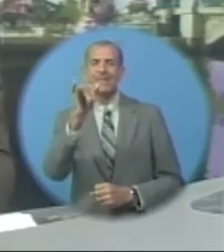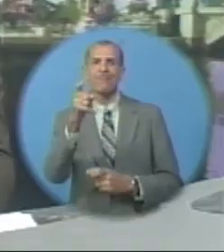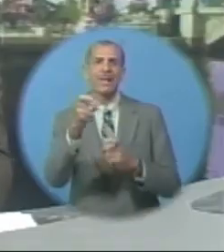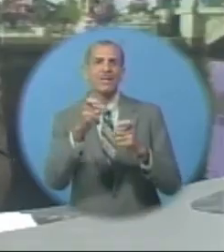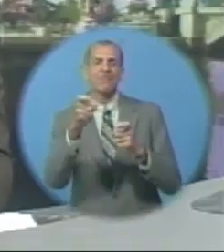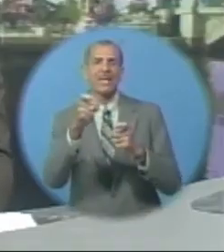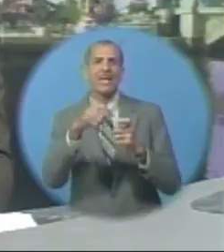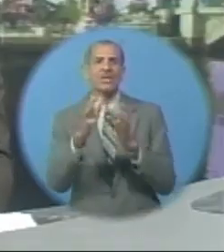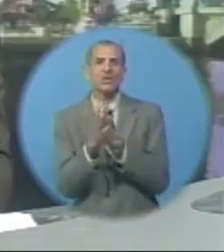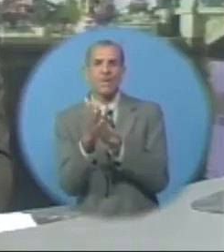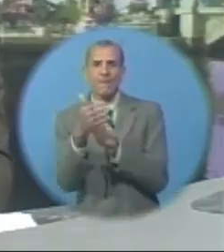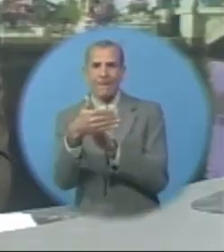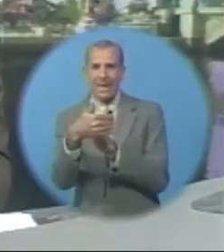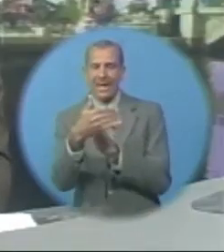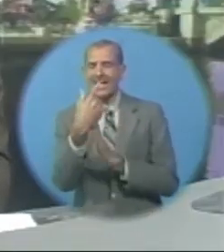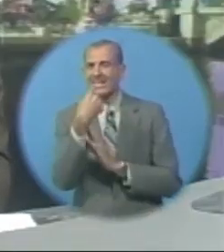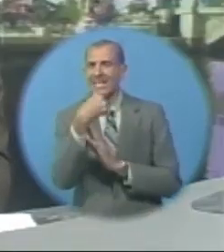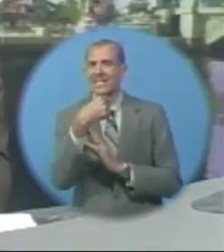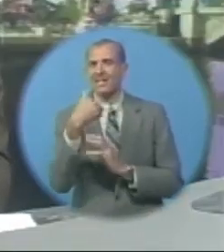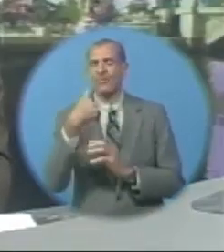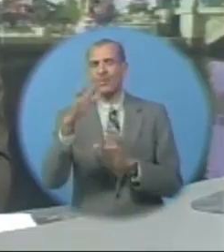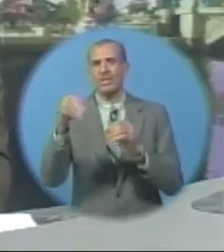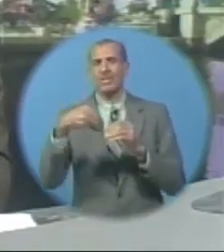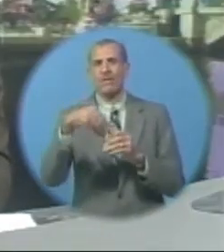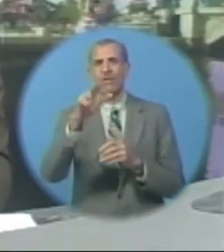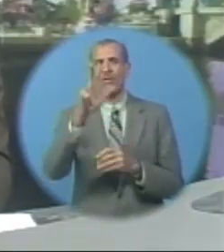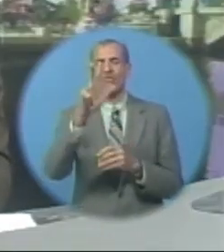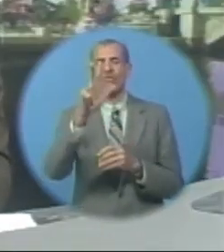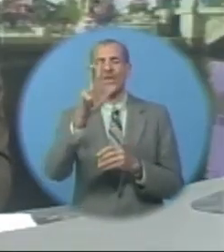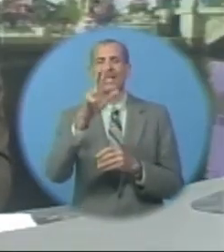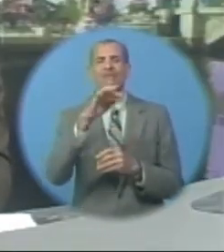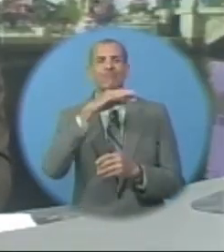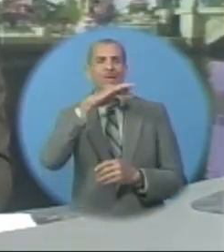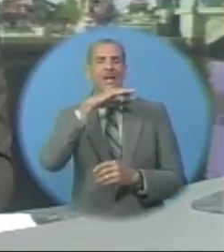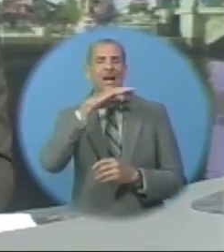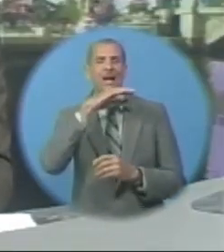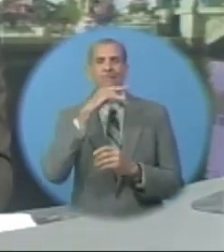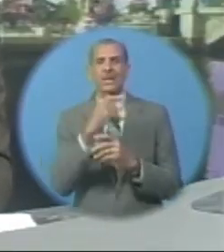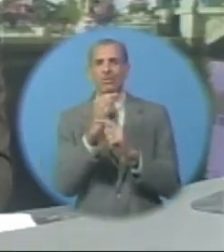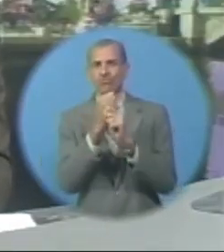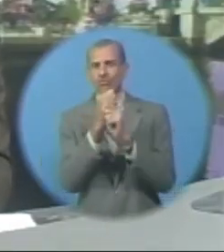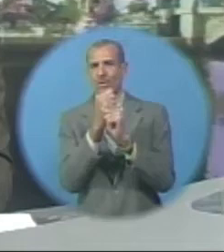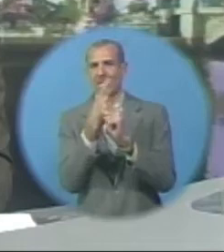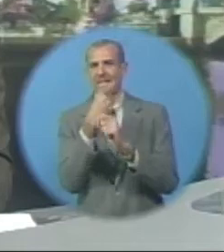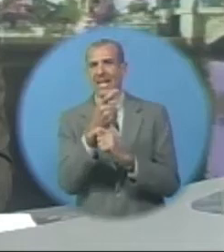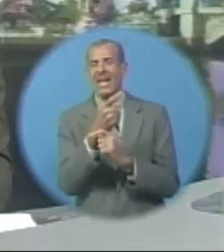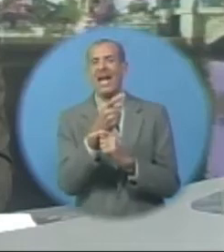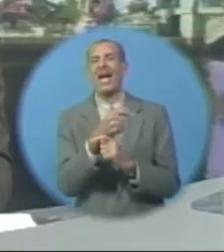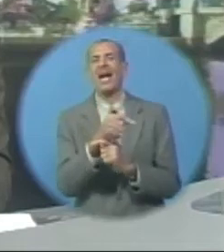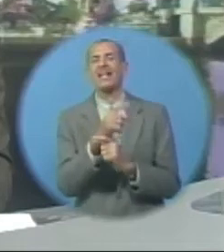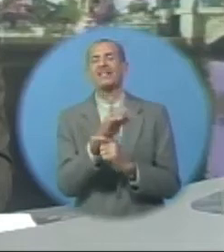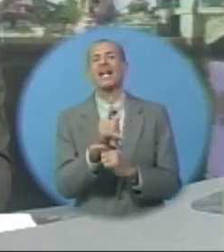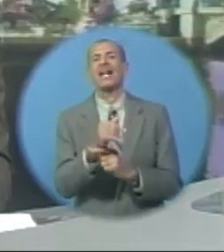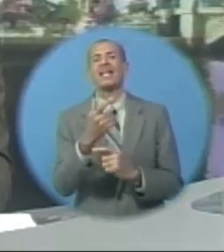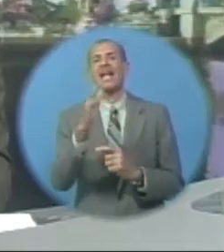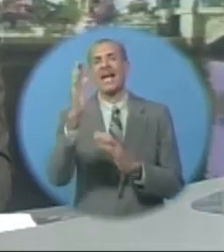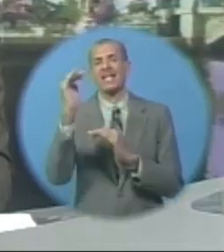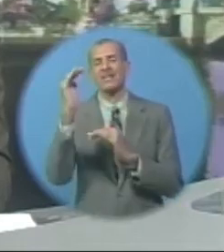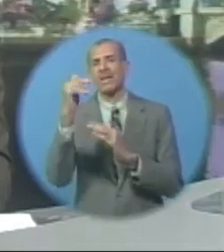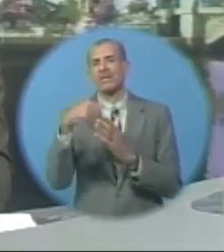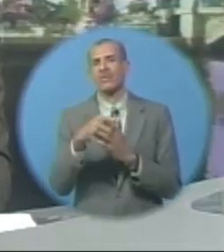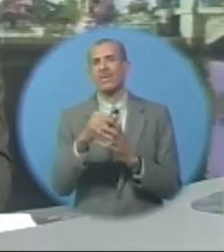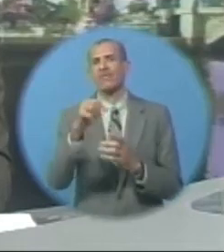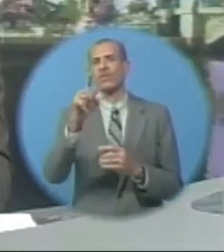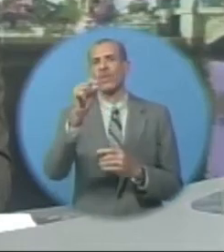has received 3 new garbage trucks valued at over $60 million. The Waste Management Agency is expected to get a total